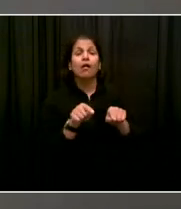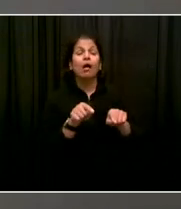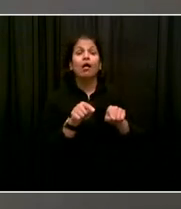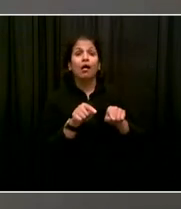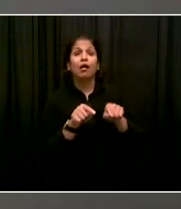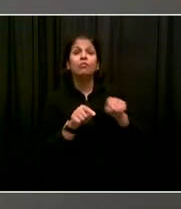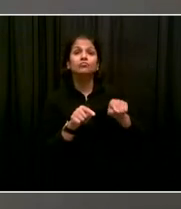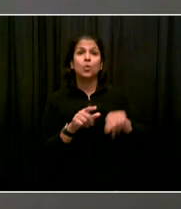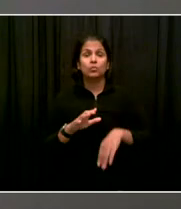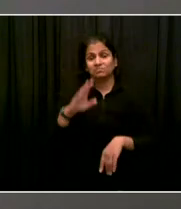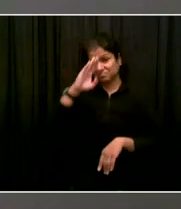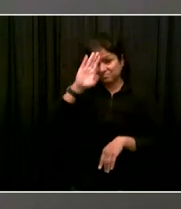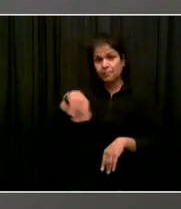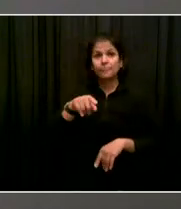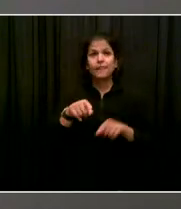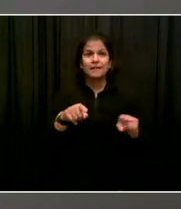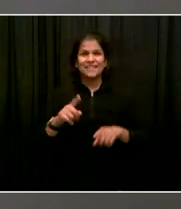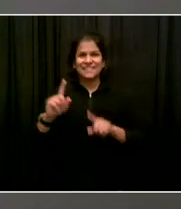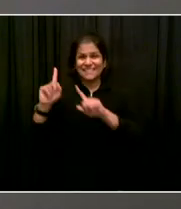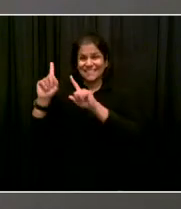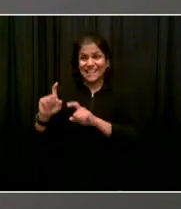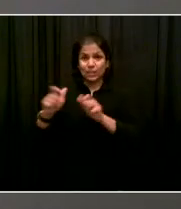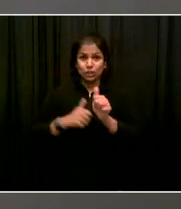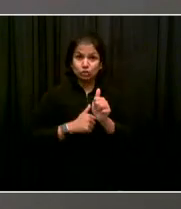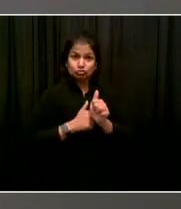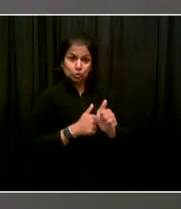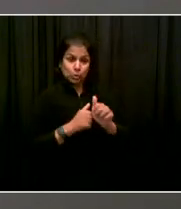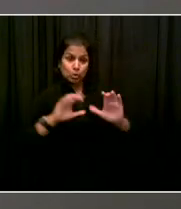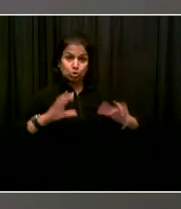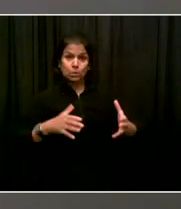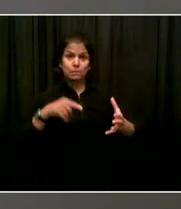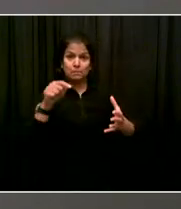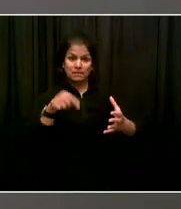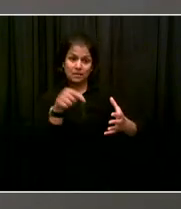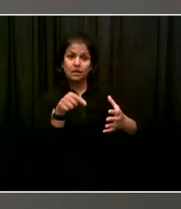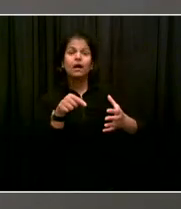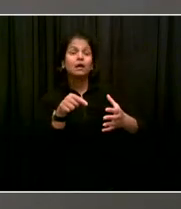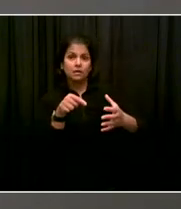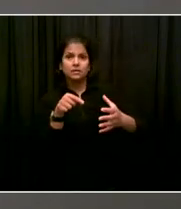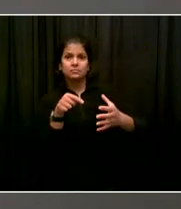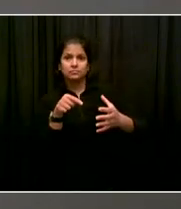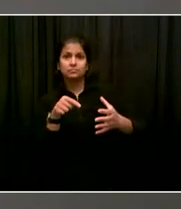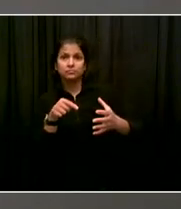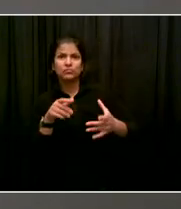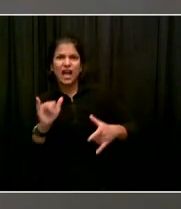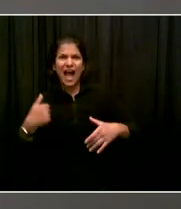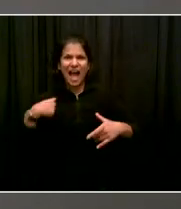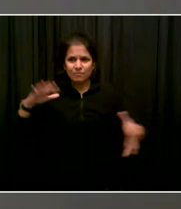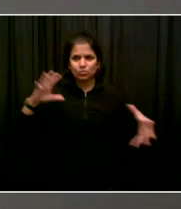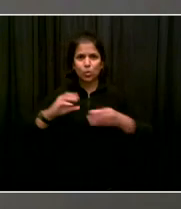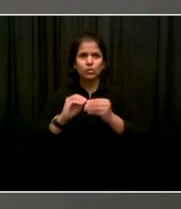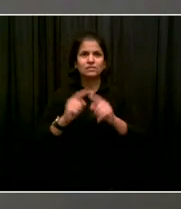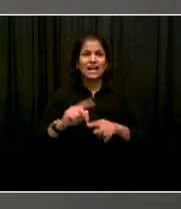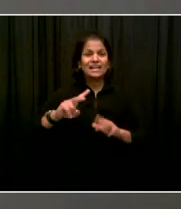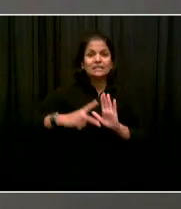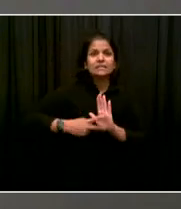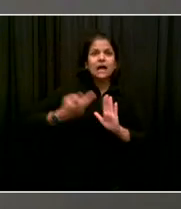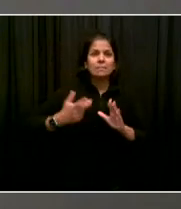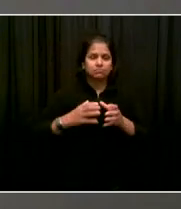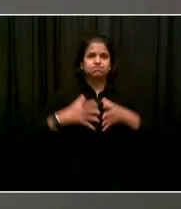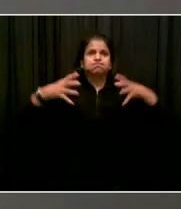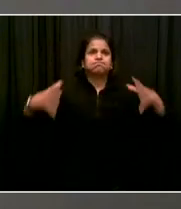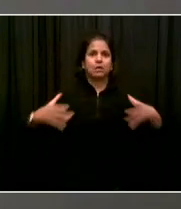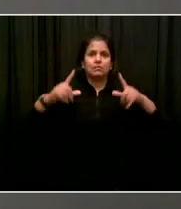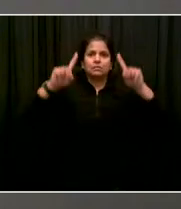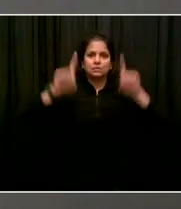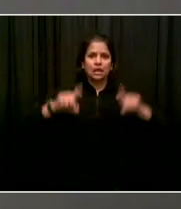of the Test and Trace Corps, we've done double the number of tests that we were doing 3 weeks ago. Yesterday, I